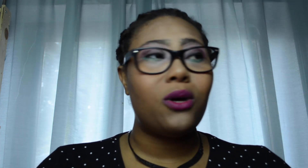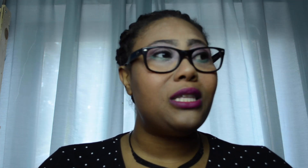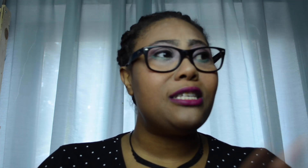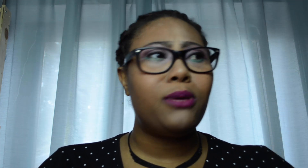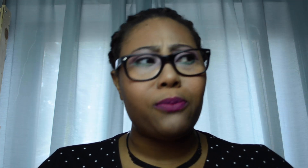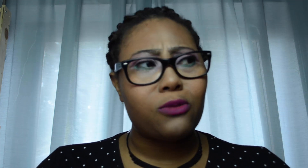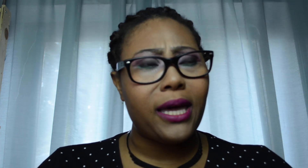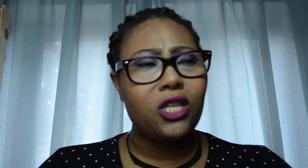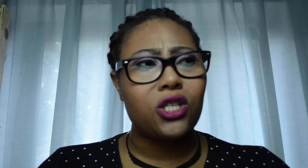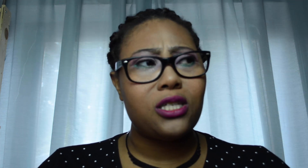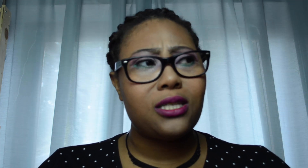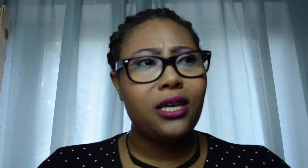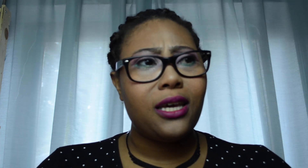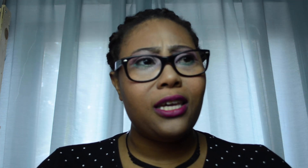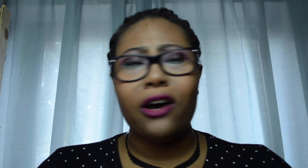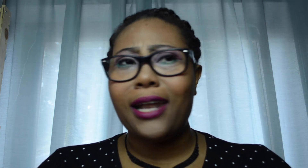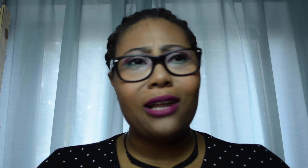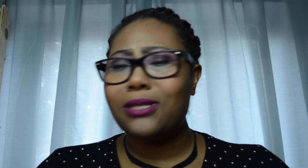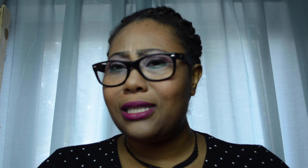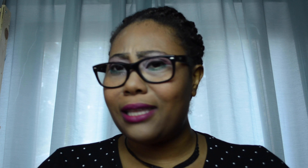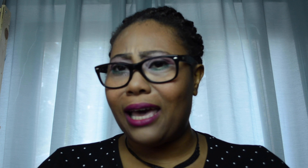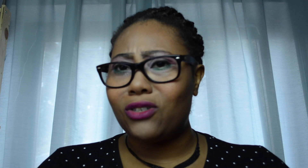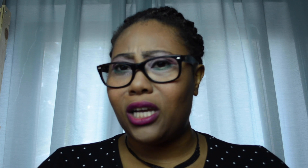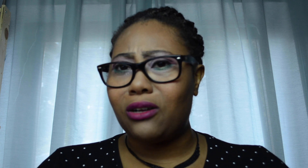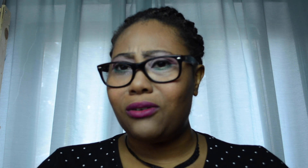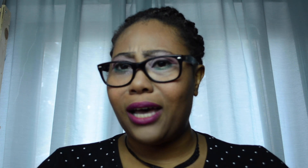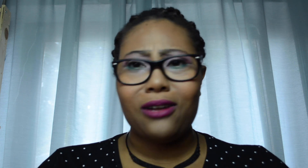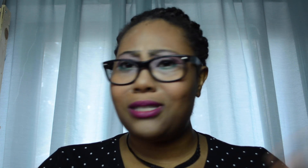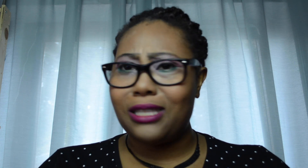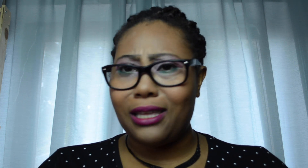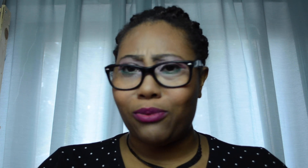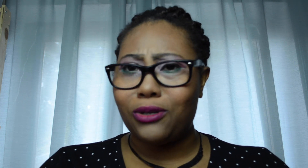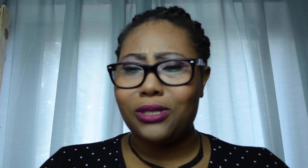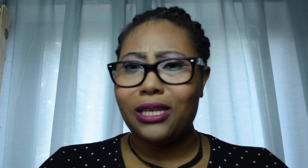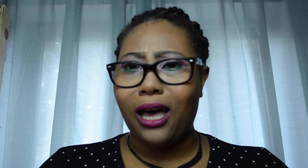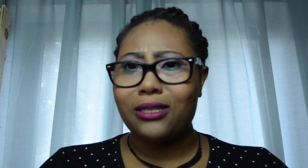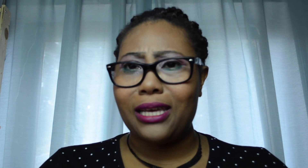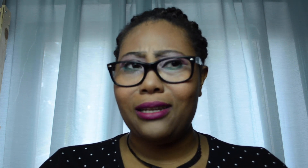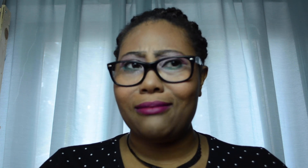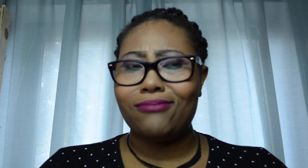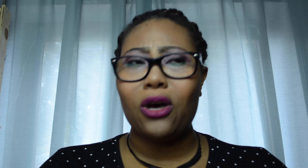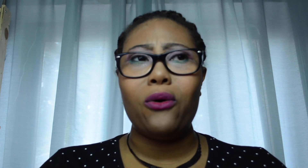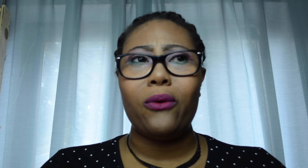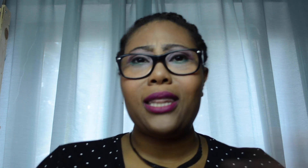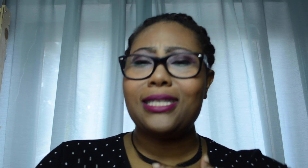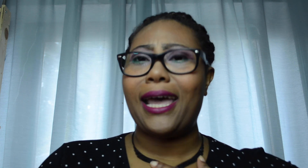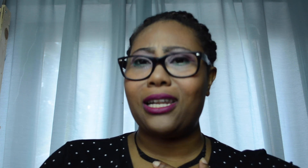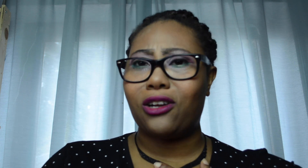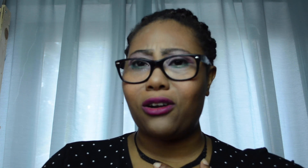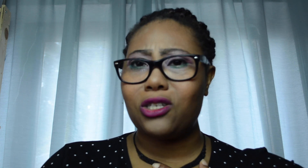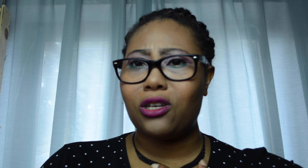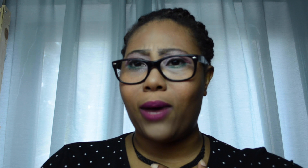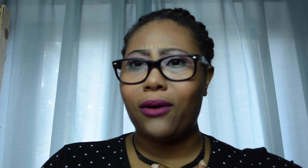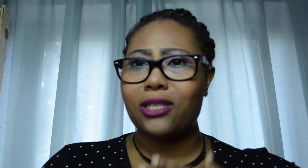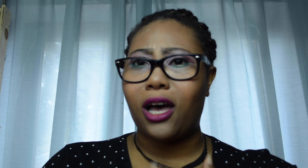often go on these people's pages, you know, and I don't see that they have a channel. I don't see that they produce any content. So at least I had